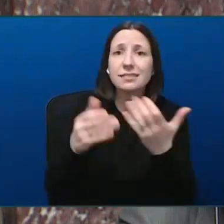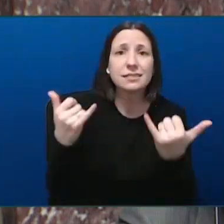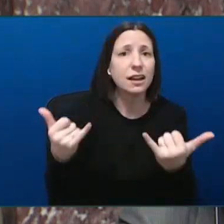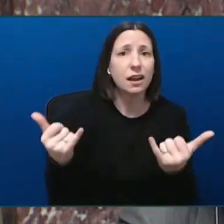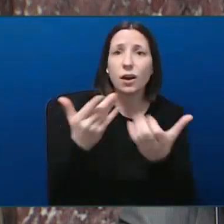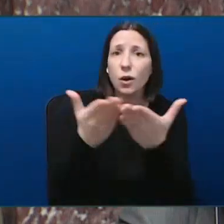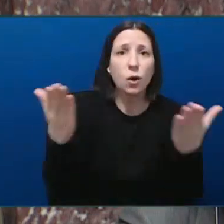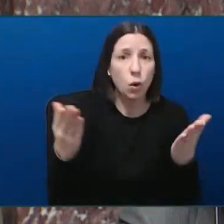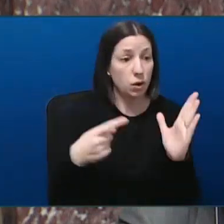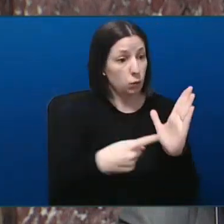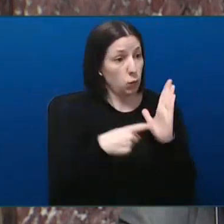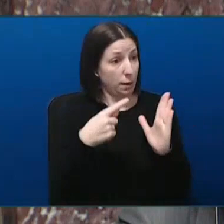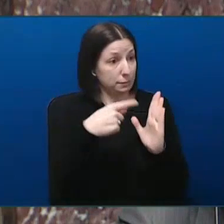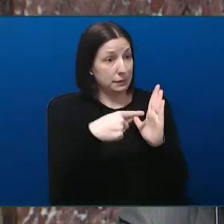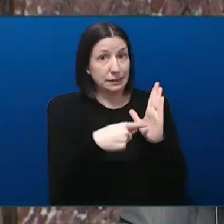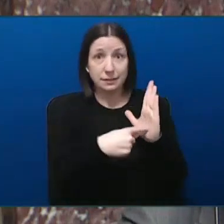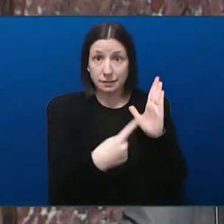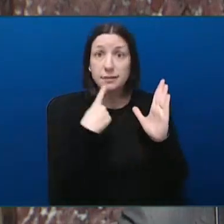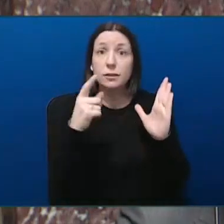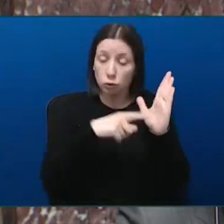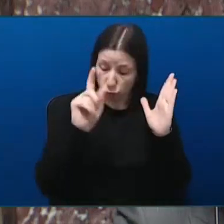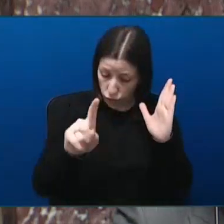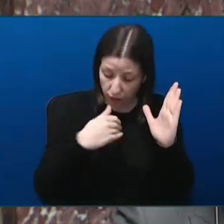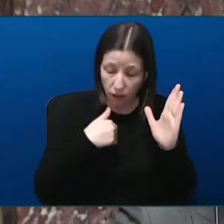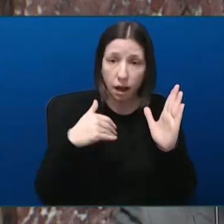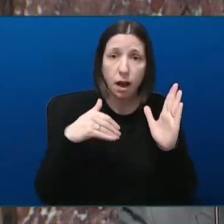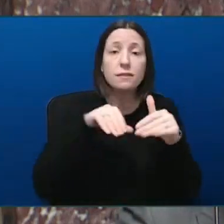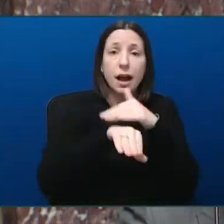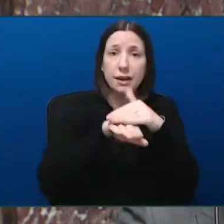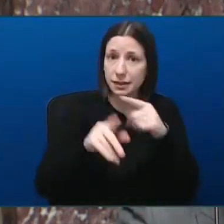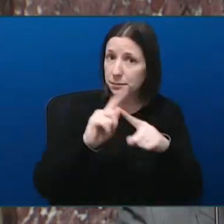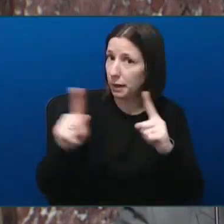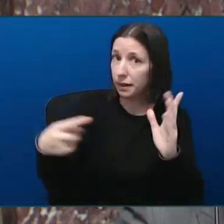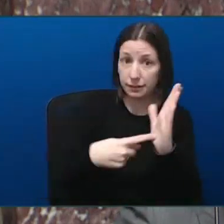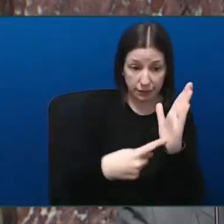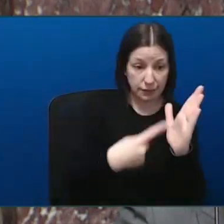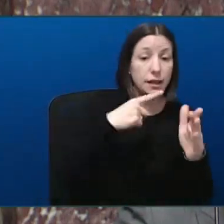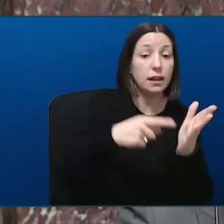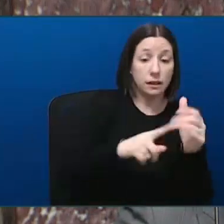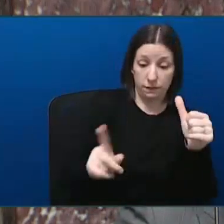of requirements before decriminalization moves ahead.